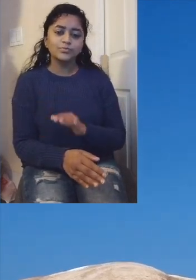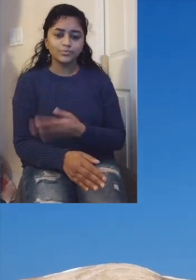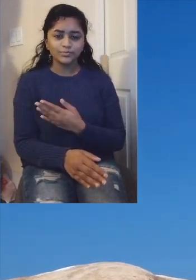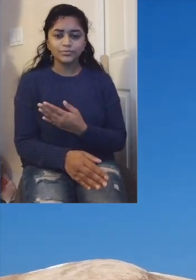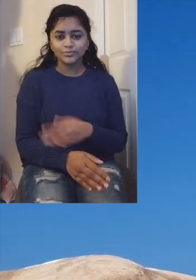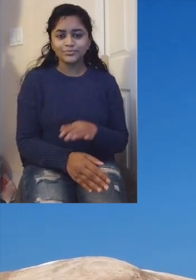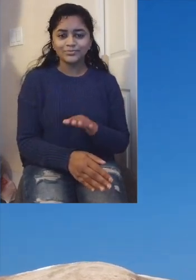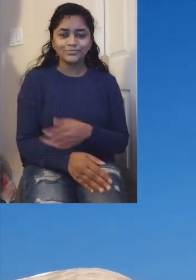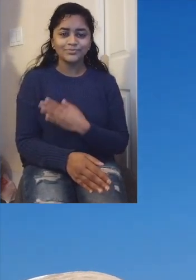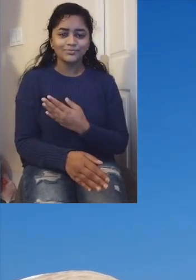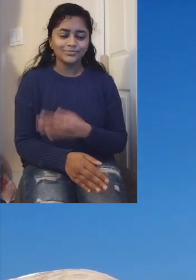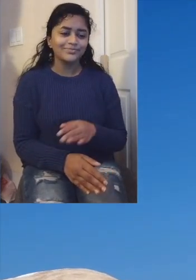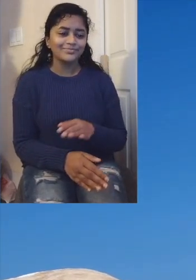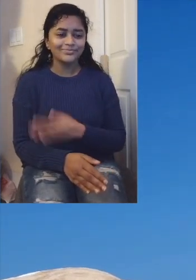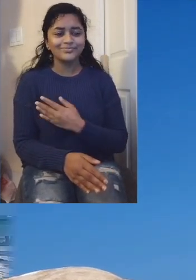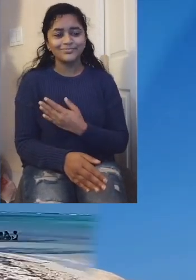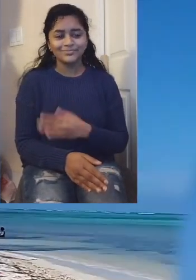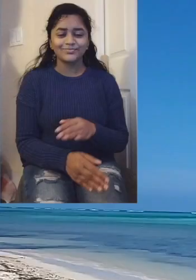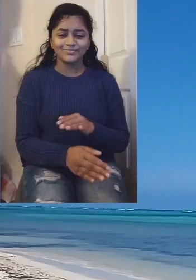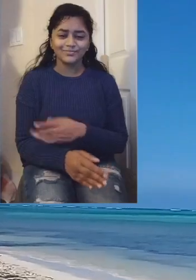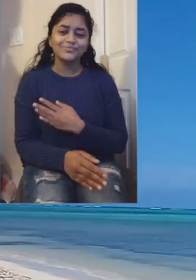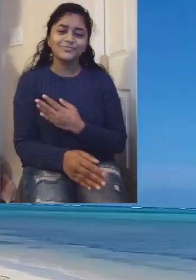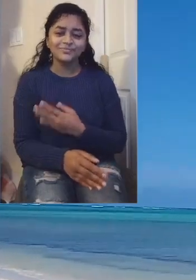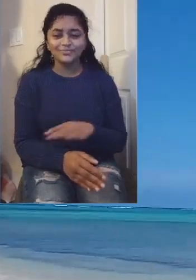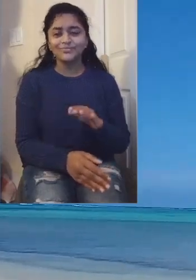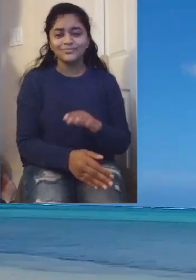All right, that's about it. You ready?